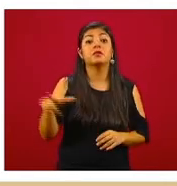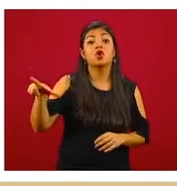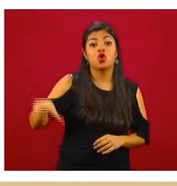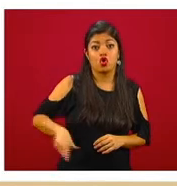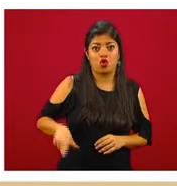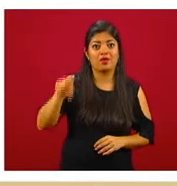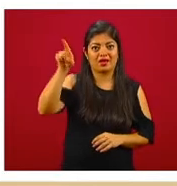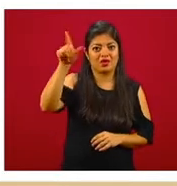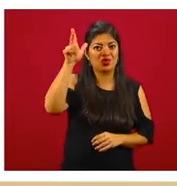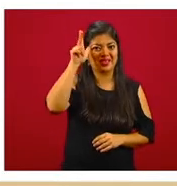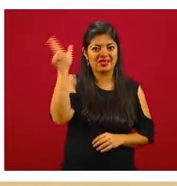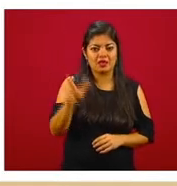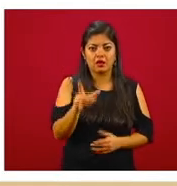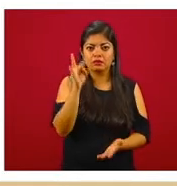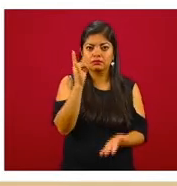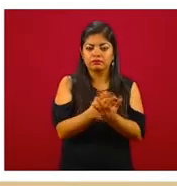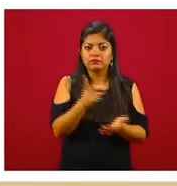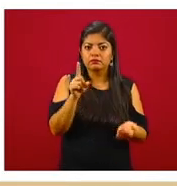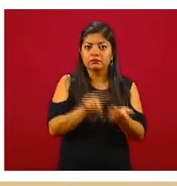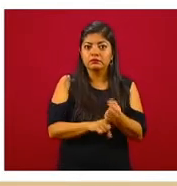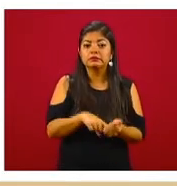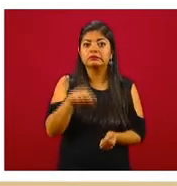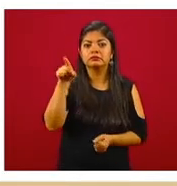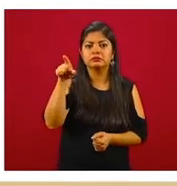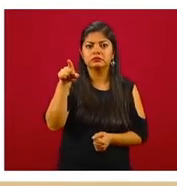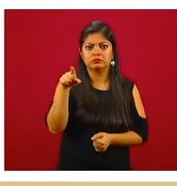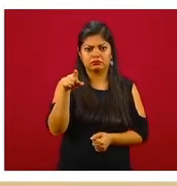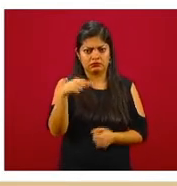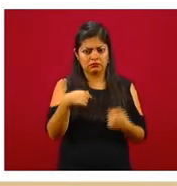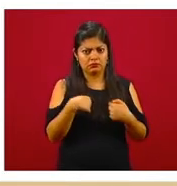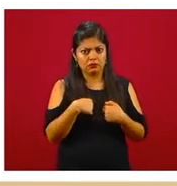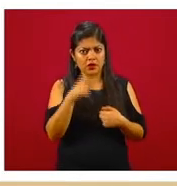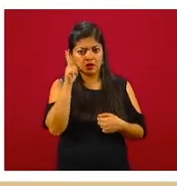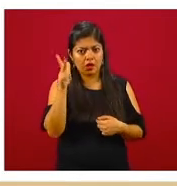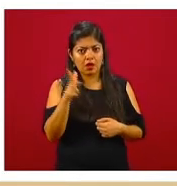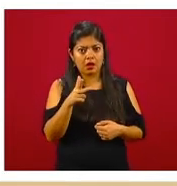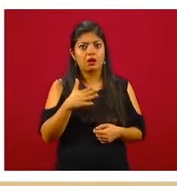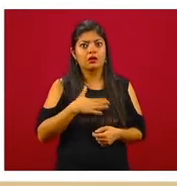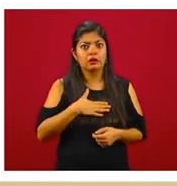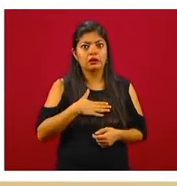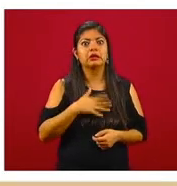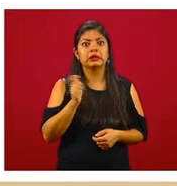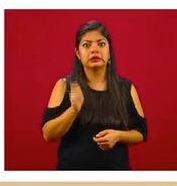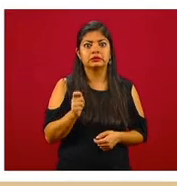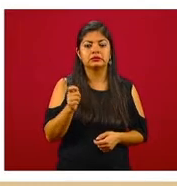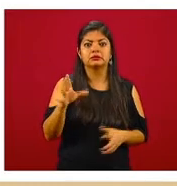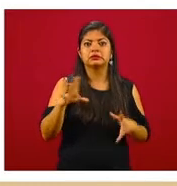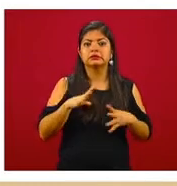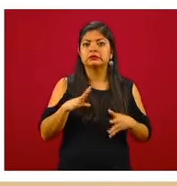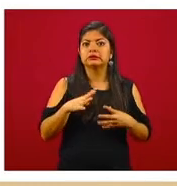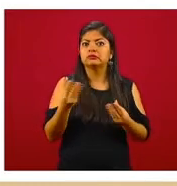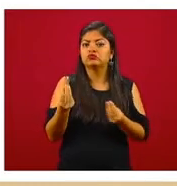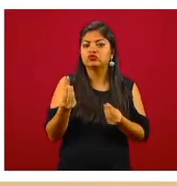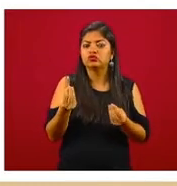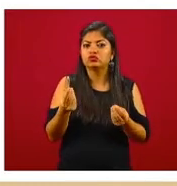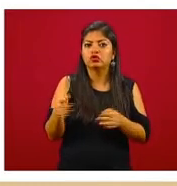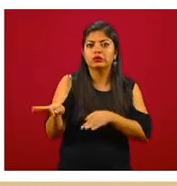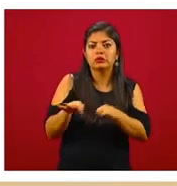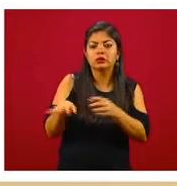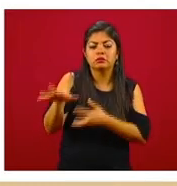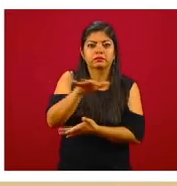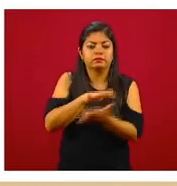de so that we Hidalgo can have them to identificó que present había it. sido mencionado, entre otros, Hidalgo's como un government estado de identified that exceso de they movilidad. were mentioned